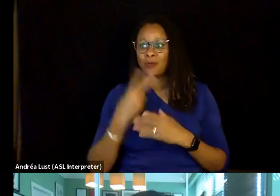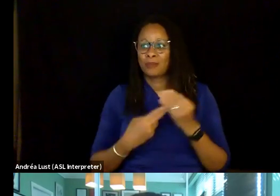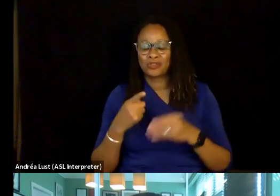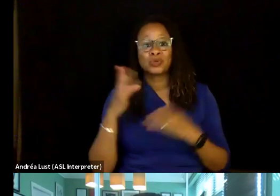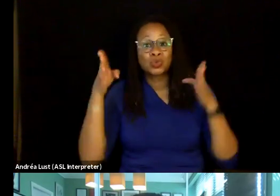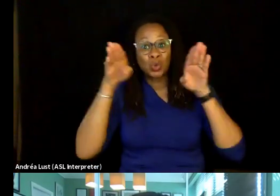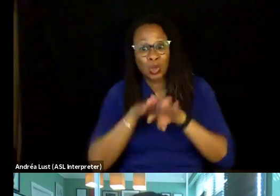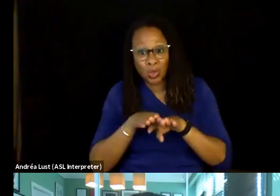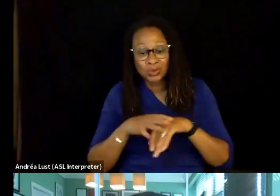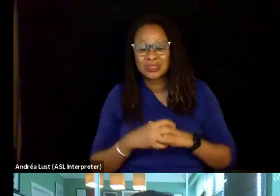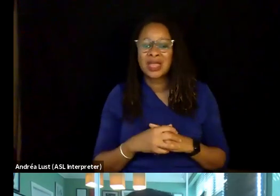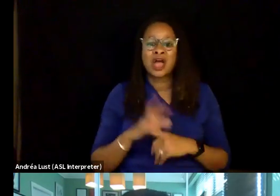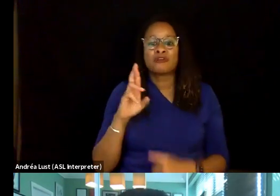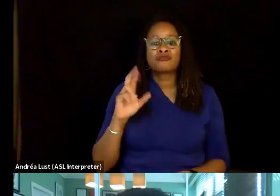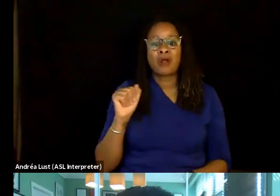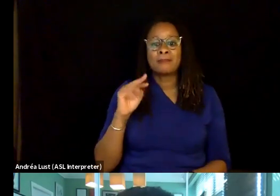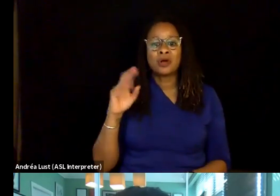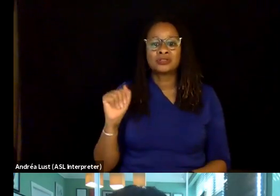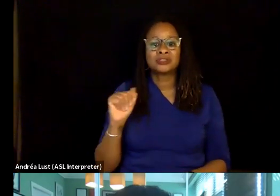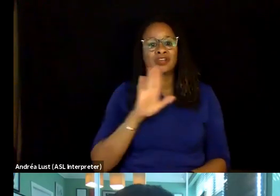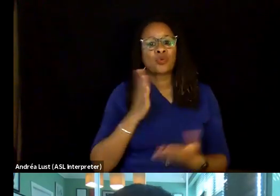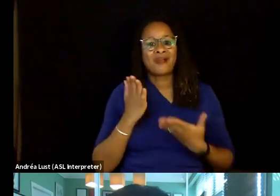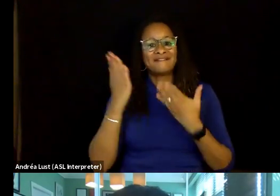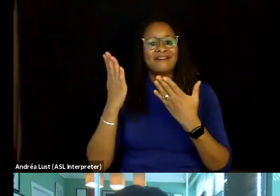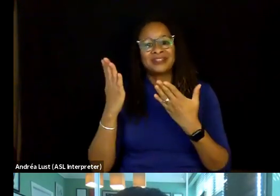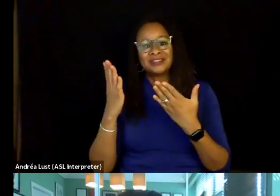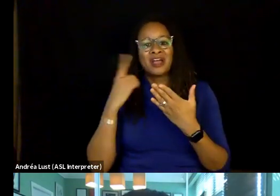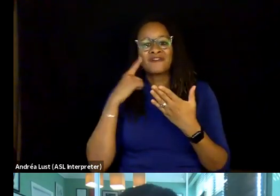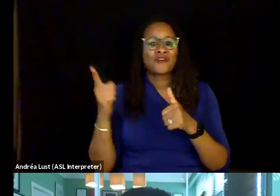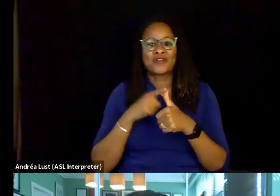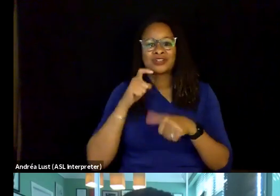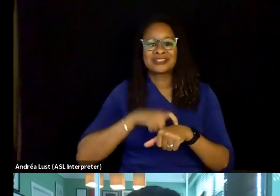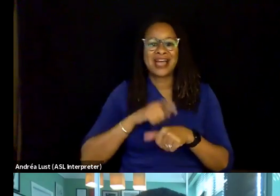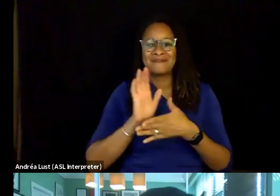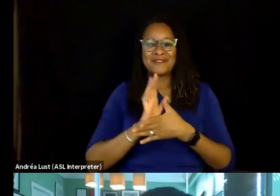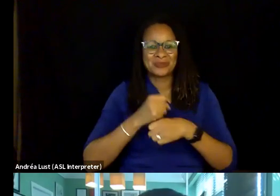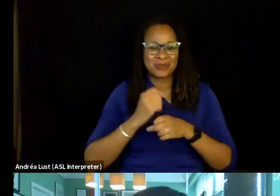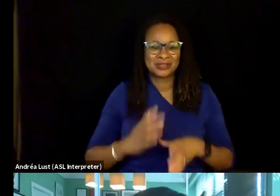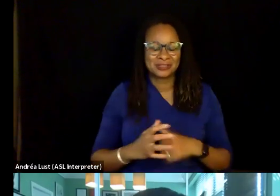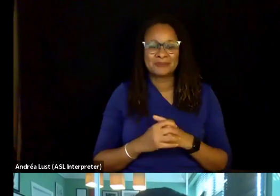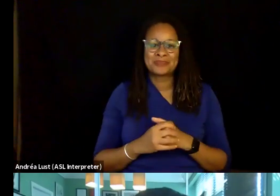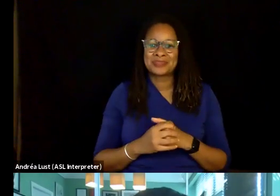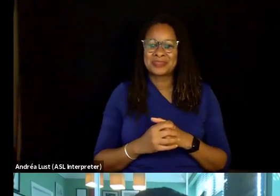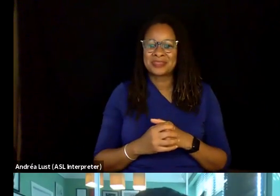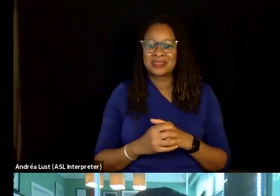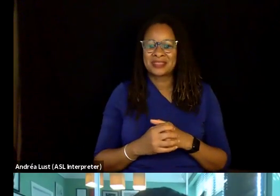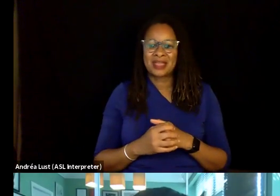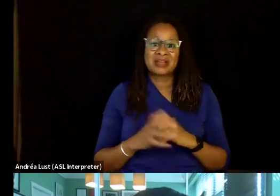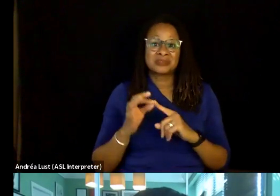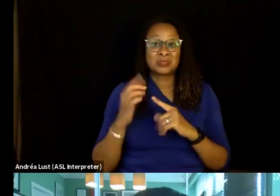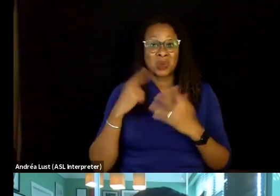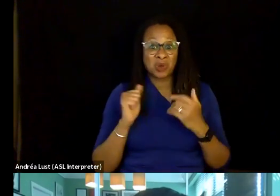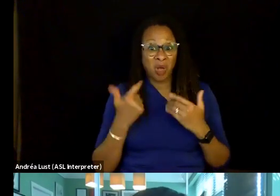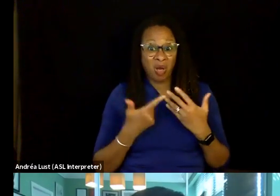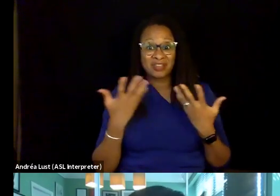close. So for Ramona, your advice for first-time filmmakers, Sign Up asks, especially when all you have